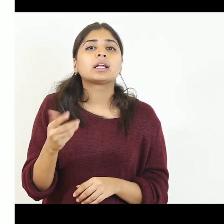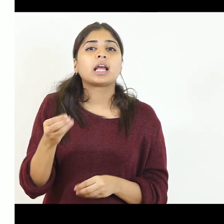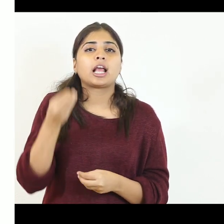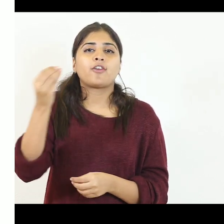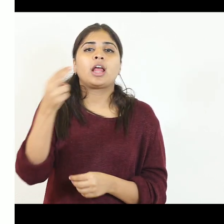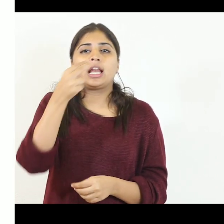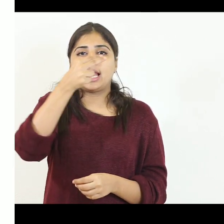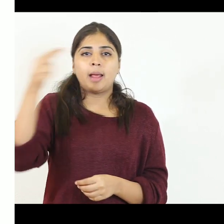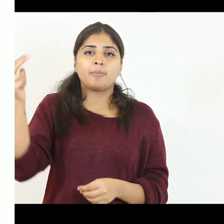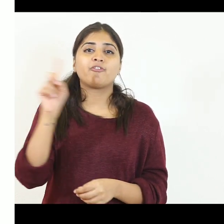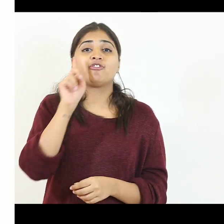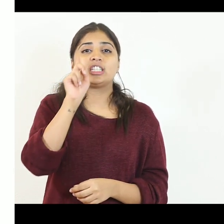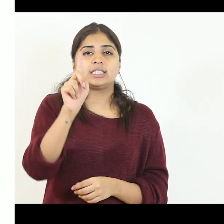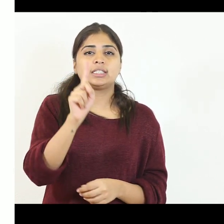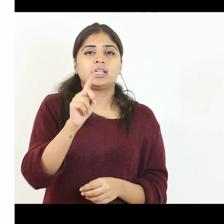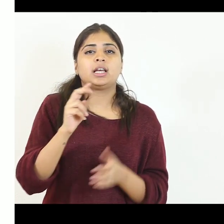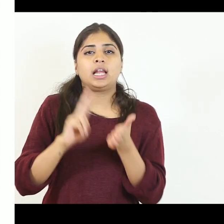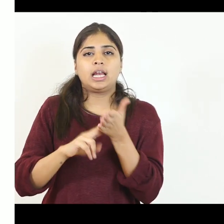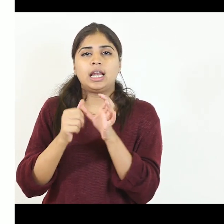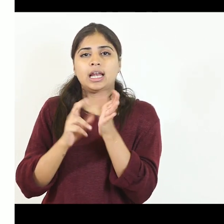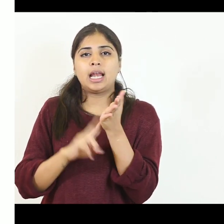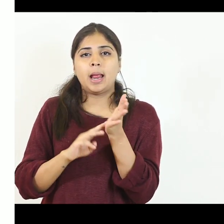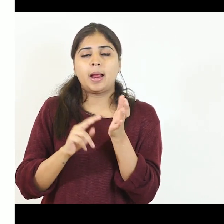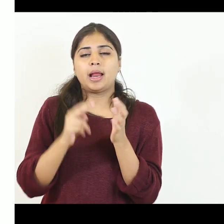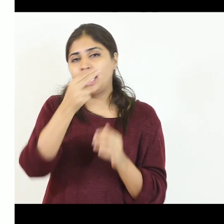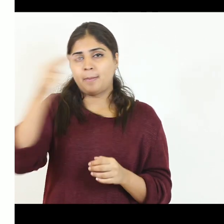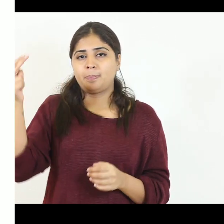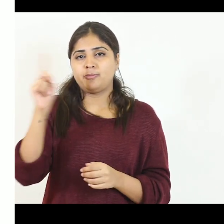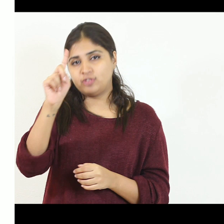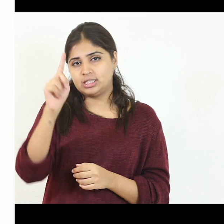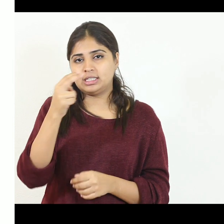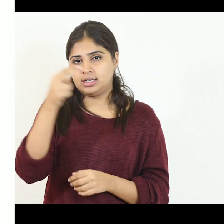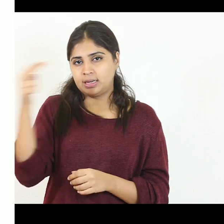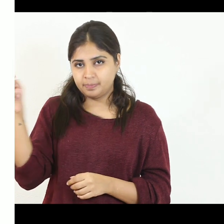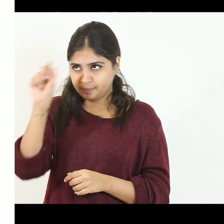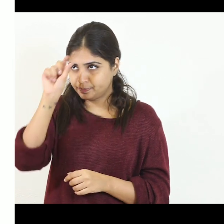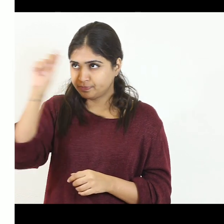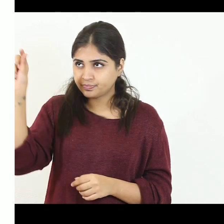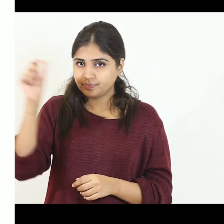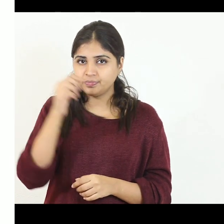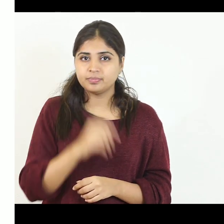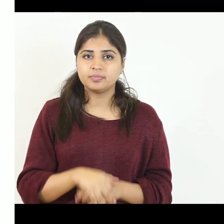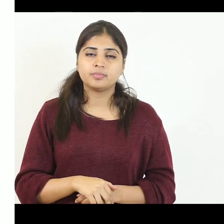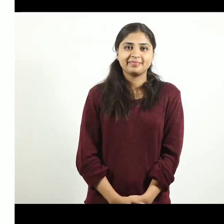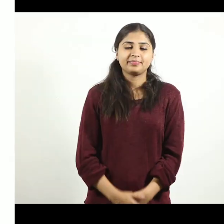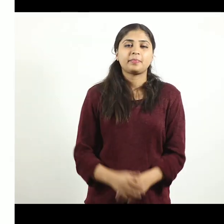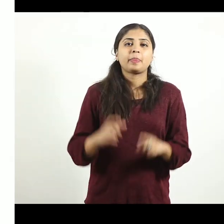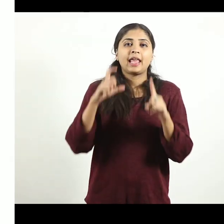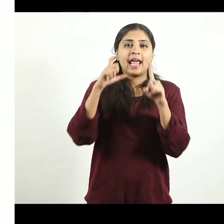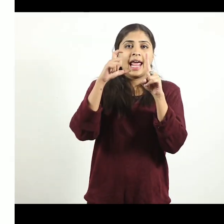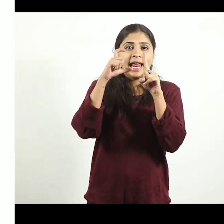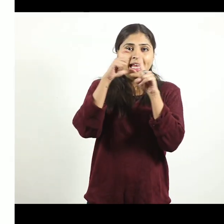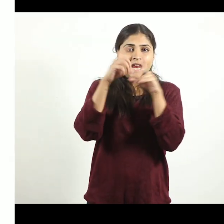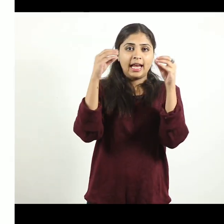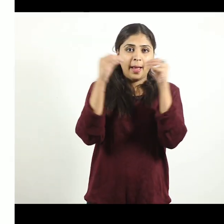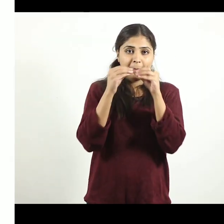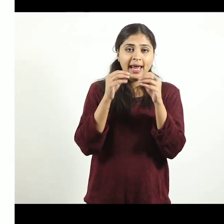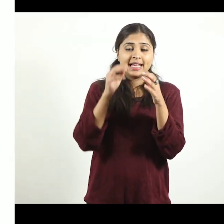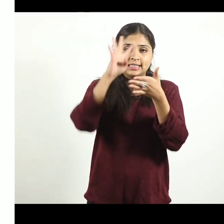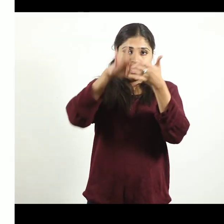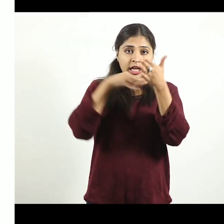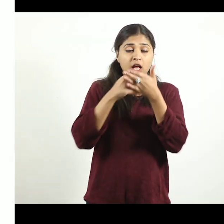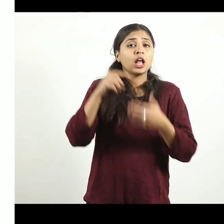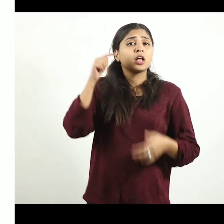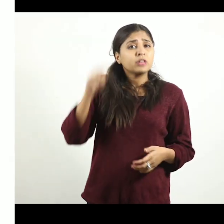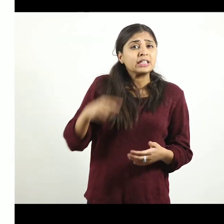table and the column is responsible for defining the type of data that goes into each cell. Database tables. Therefore, if we